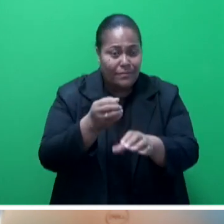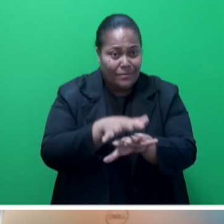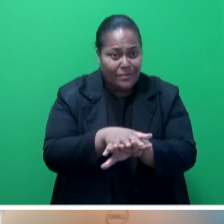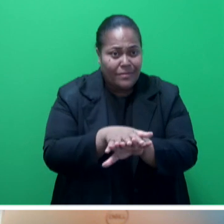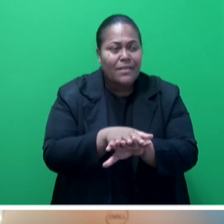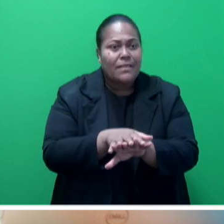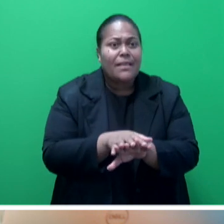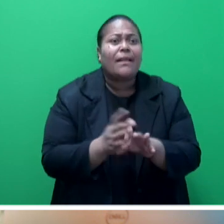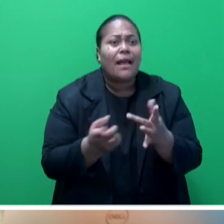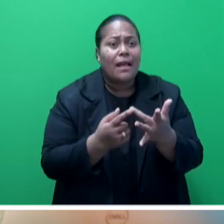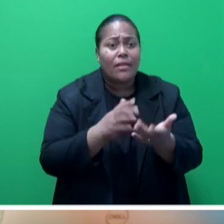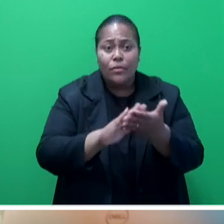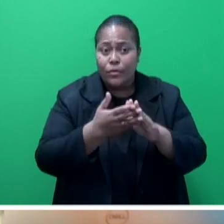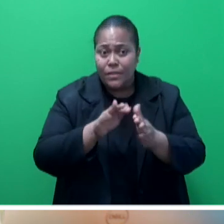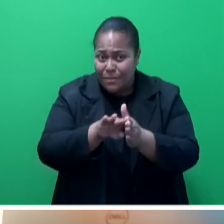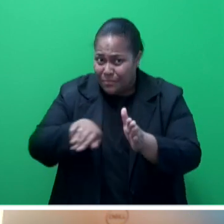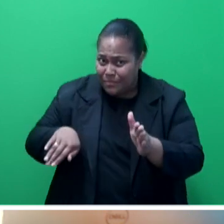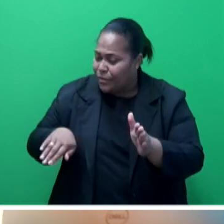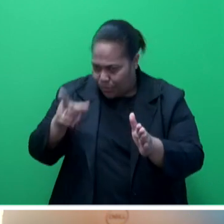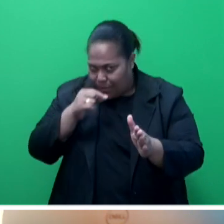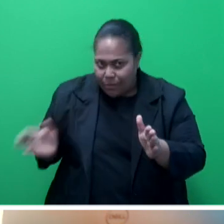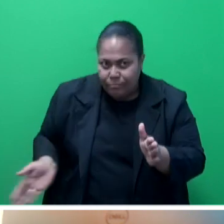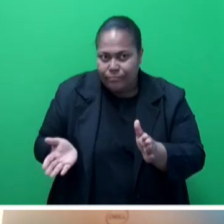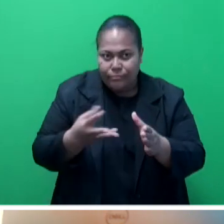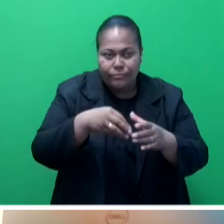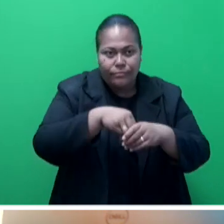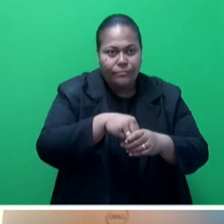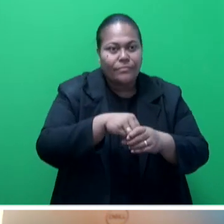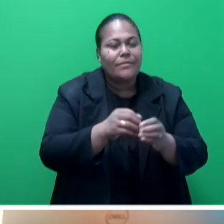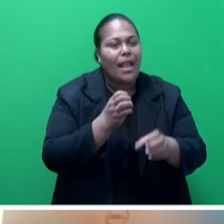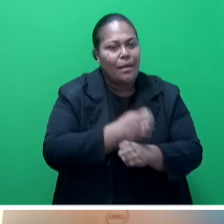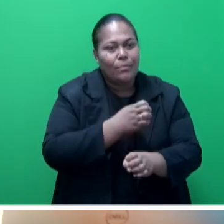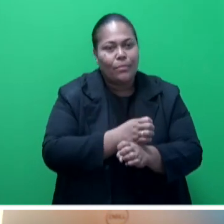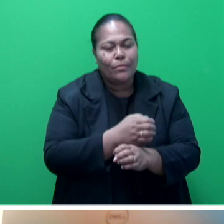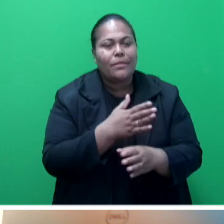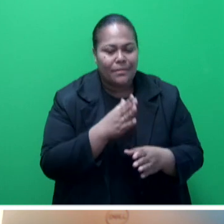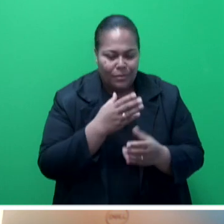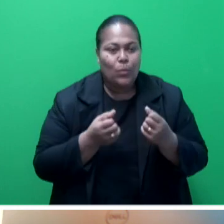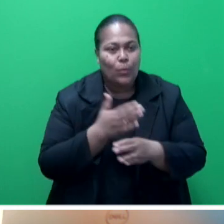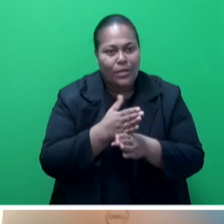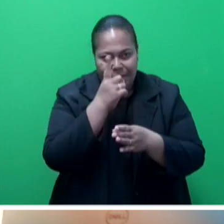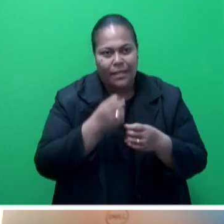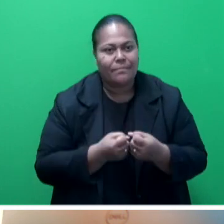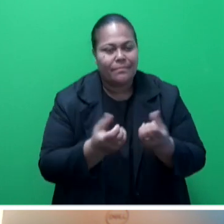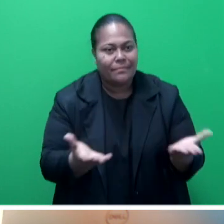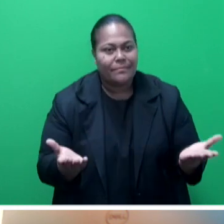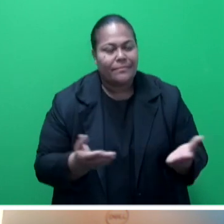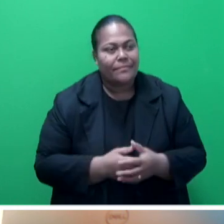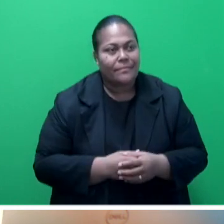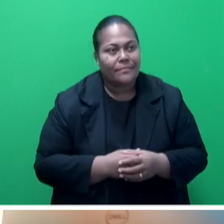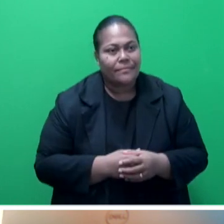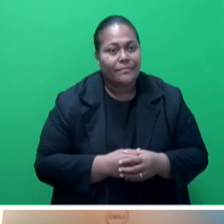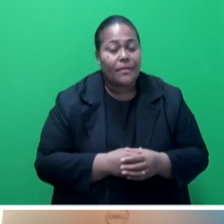marginalized communities through livelihood ventures and employment opportunities. Mr. Speaker said it is important to note that the